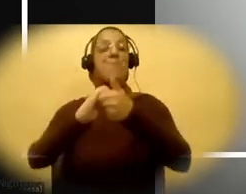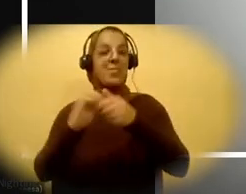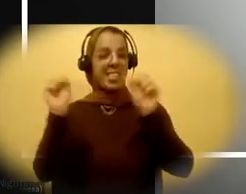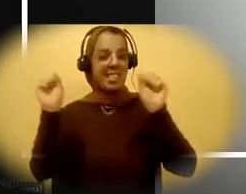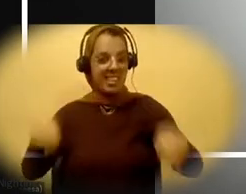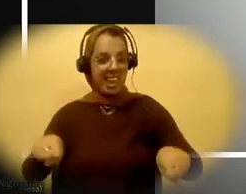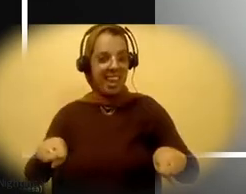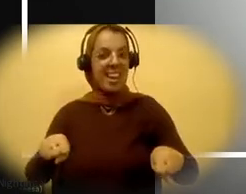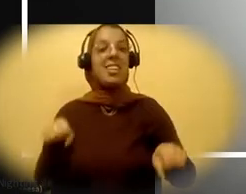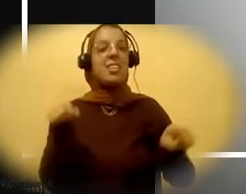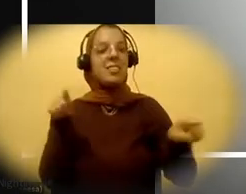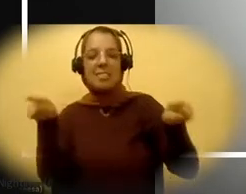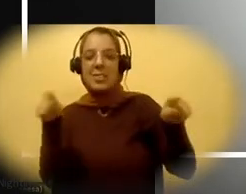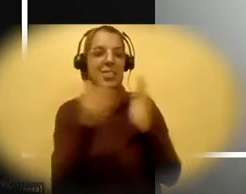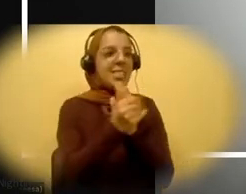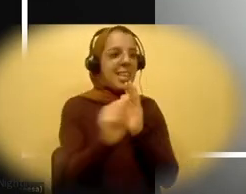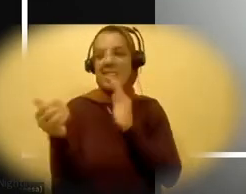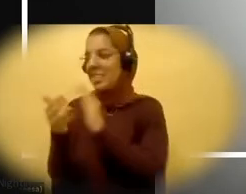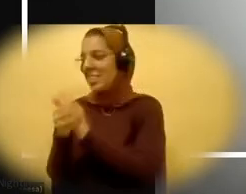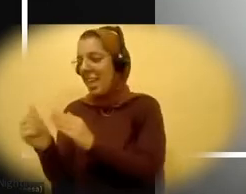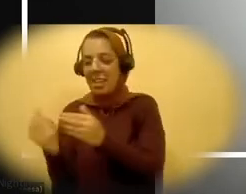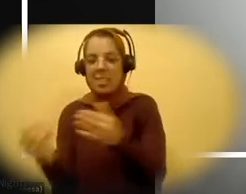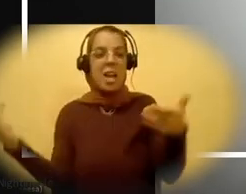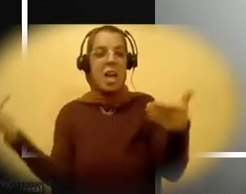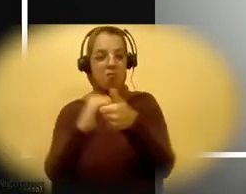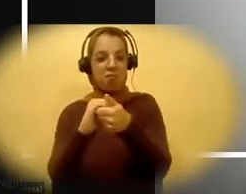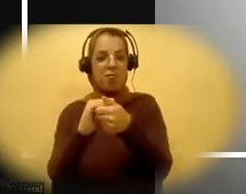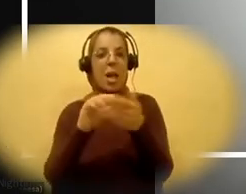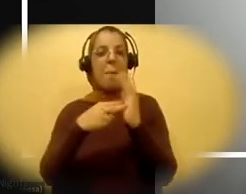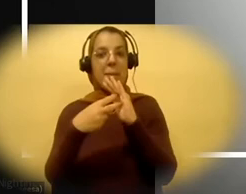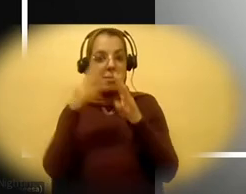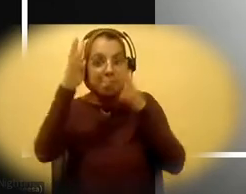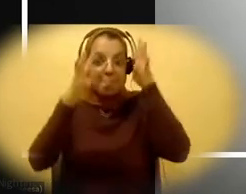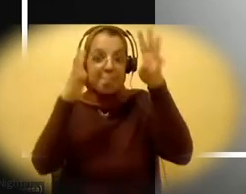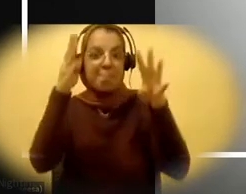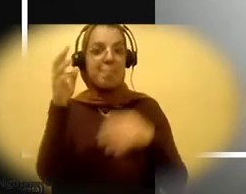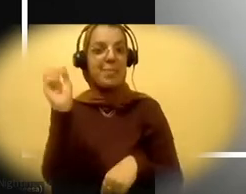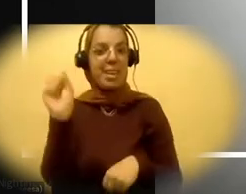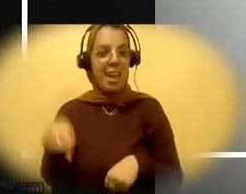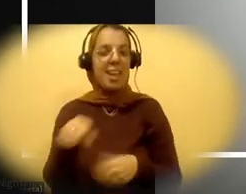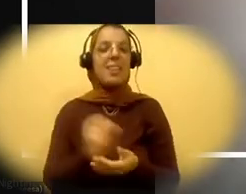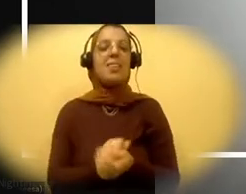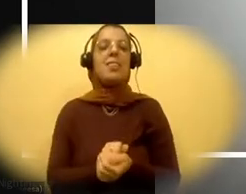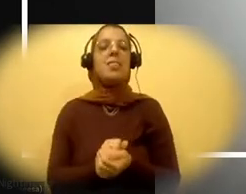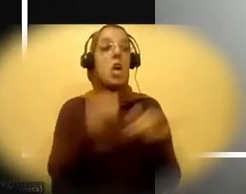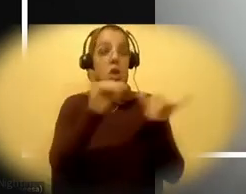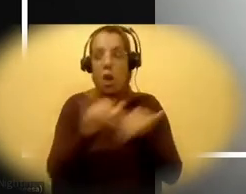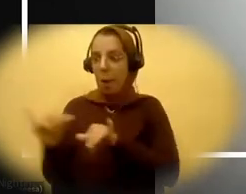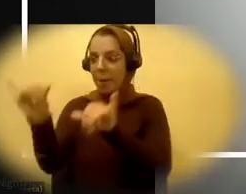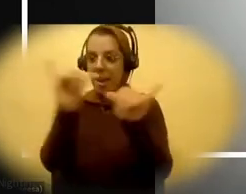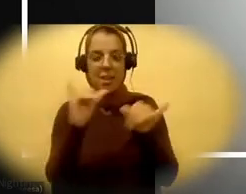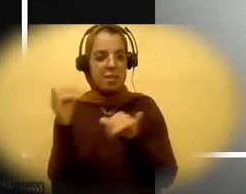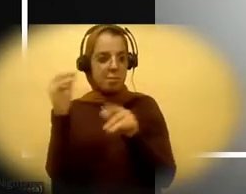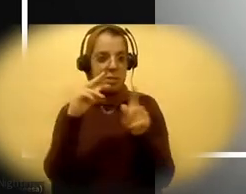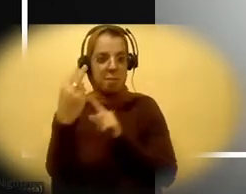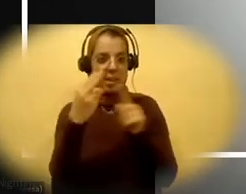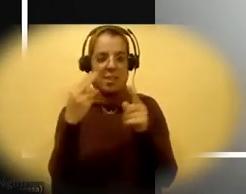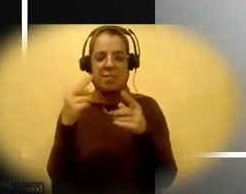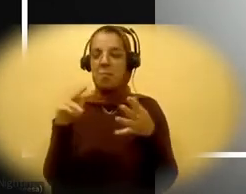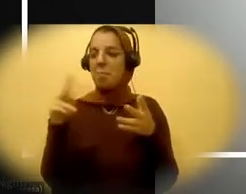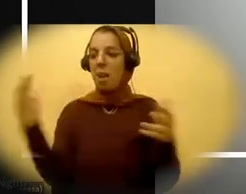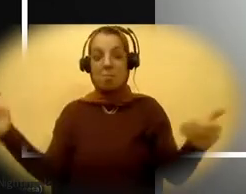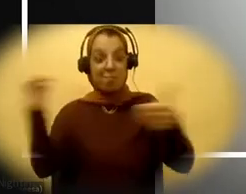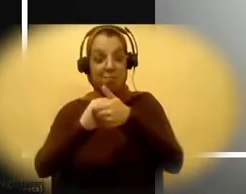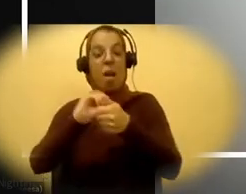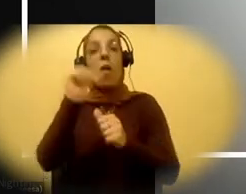those different things, we do create innovation to bring forth like common perspectives that we think is common, but we can bring it to the forefront for everyone else